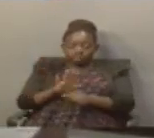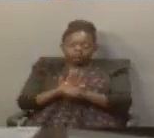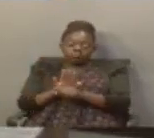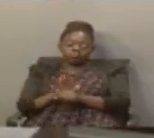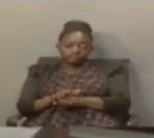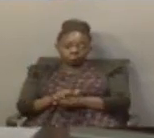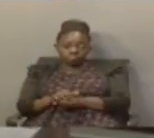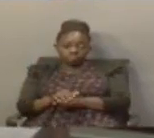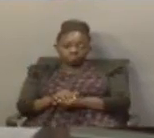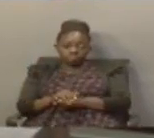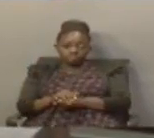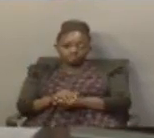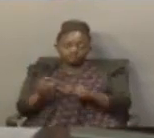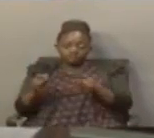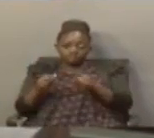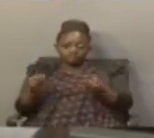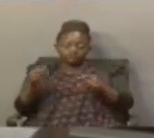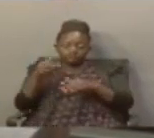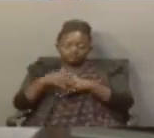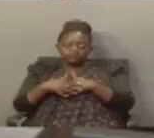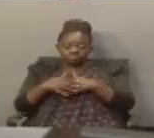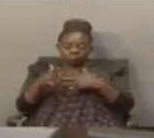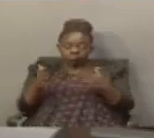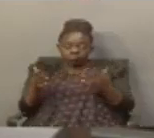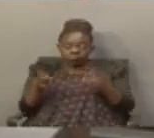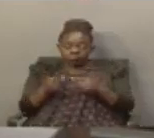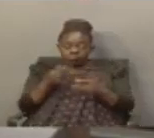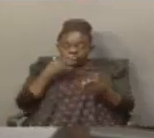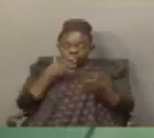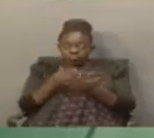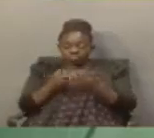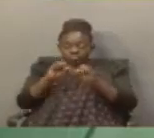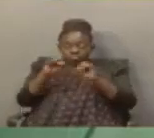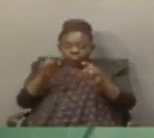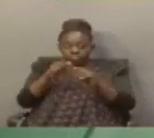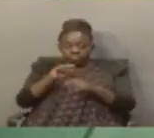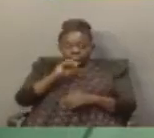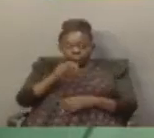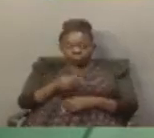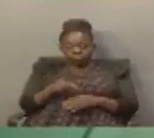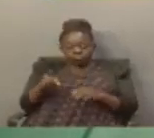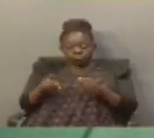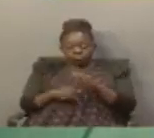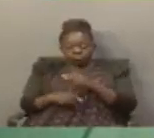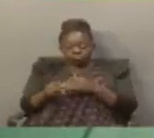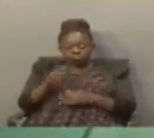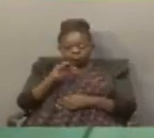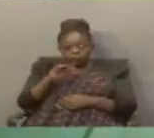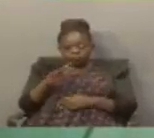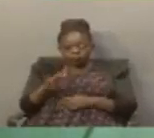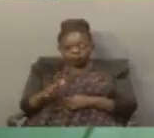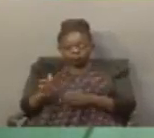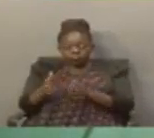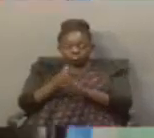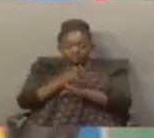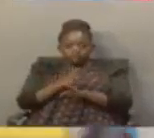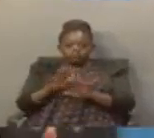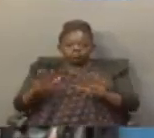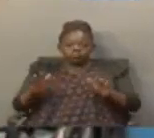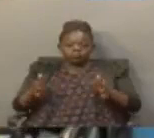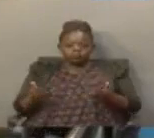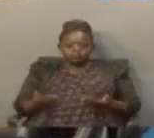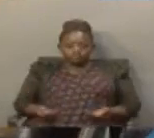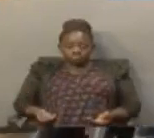procedures, but the border is open and it's good news to us. Amyuka speaker Nita Mongo alungamiza bwati,